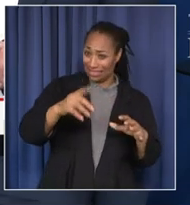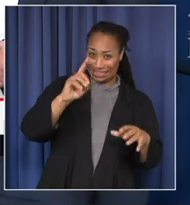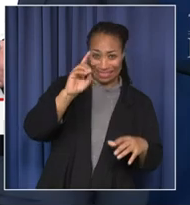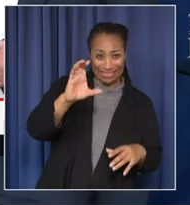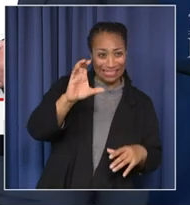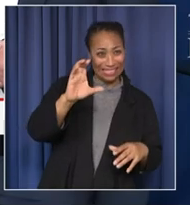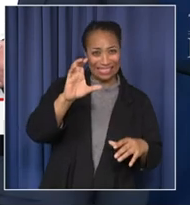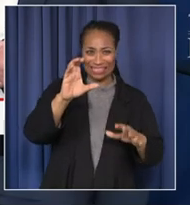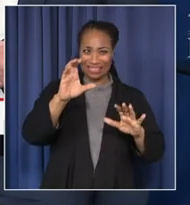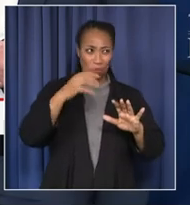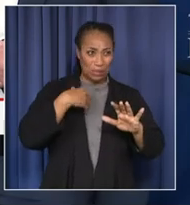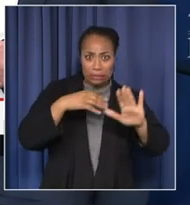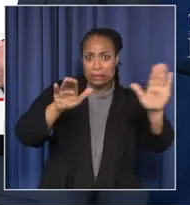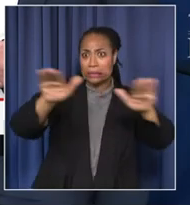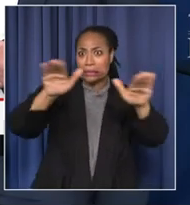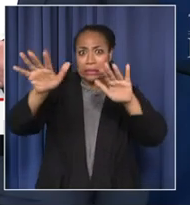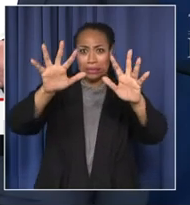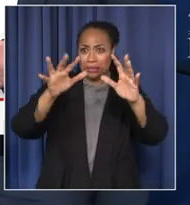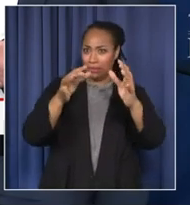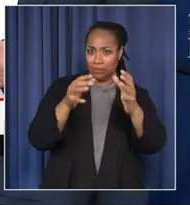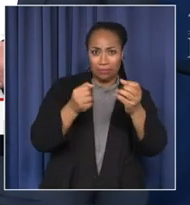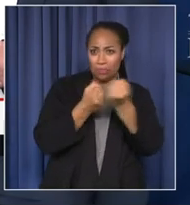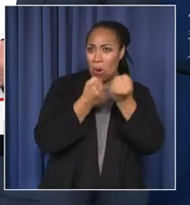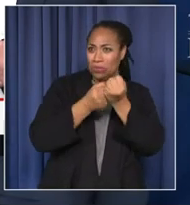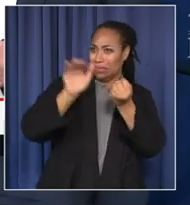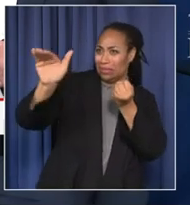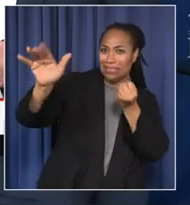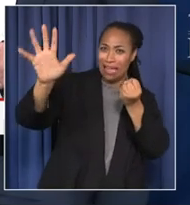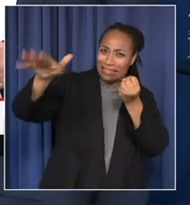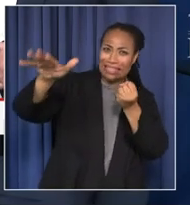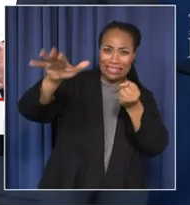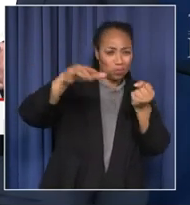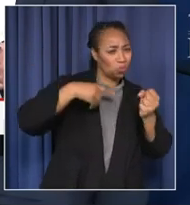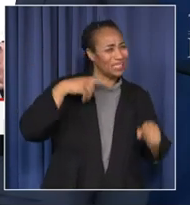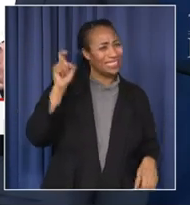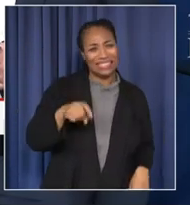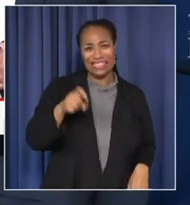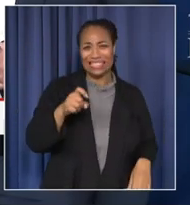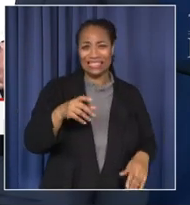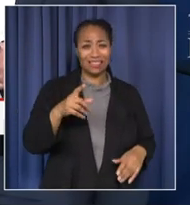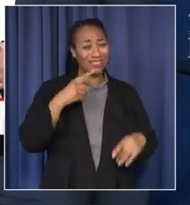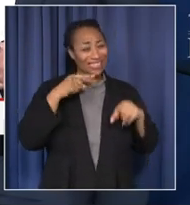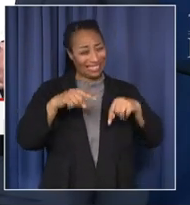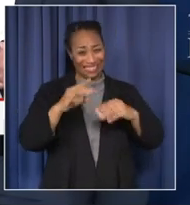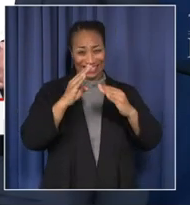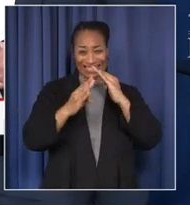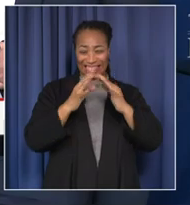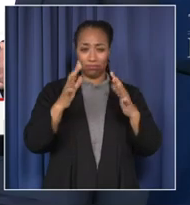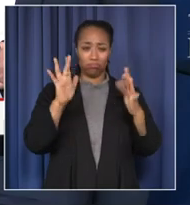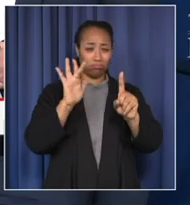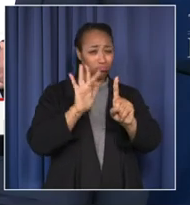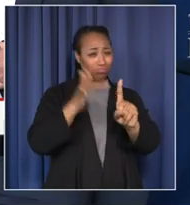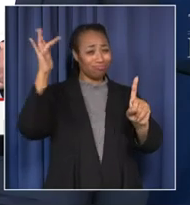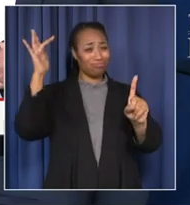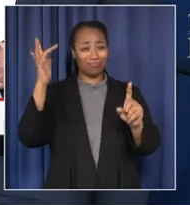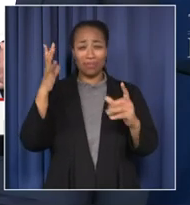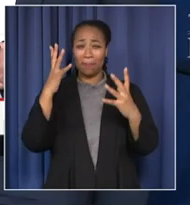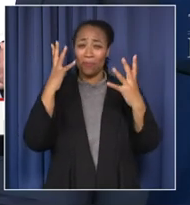world-class city. We have beautiful hotels and venues. Many of them, I'm sure, have probably already been